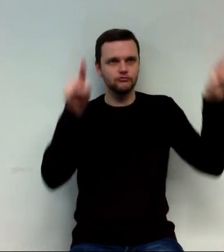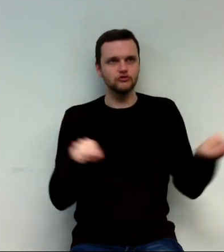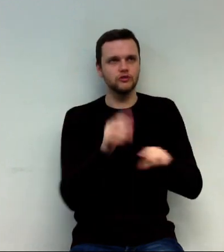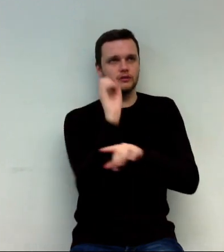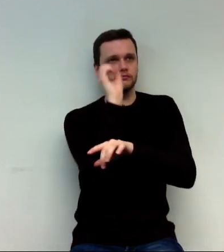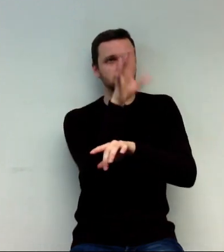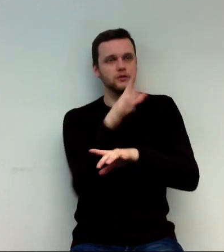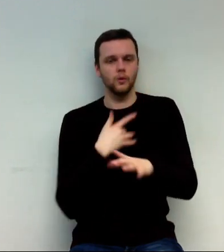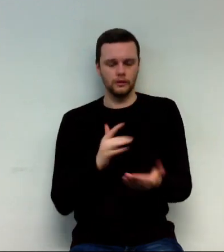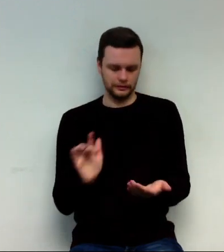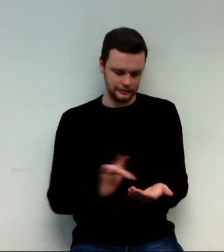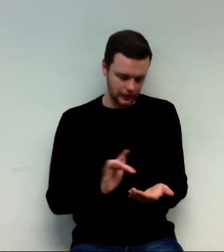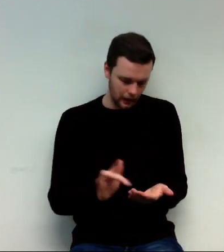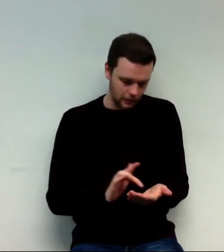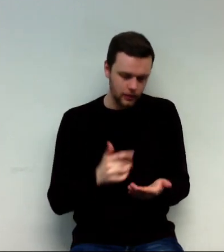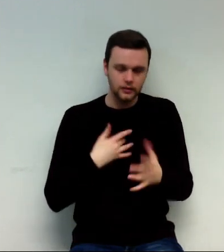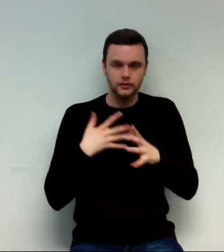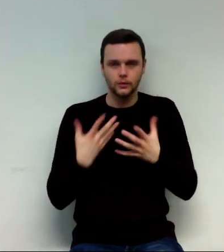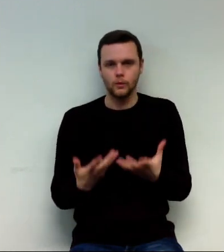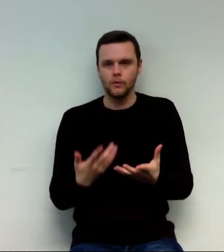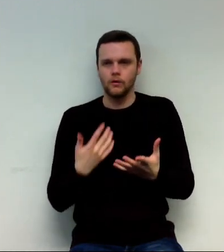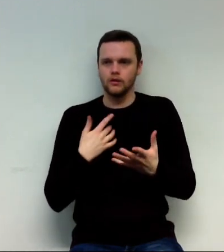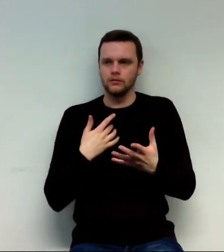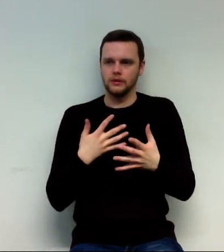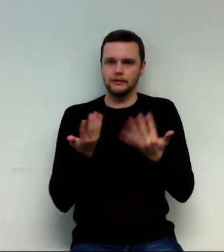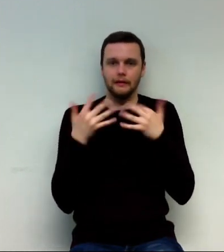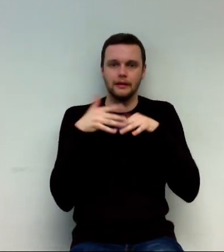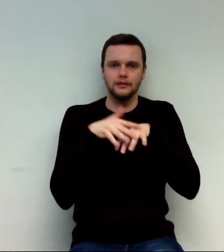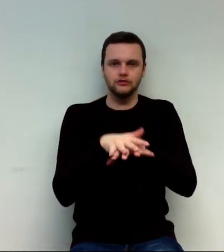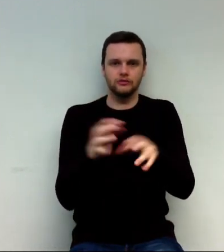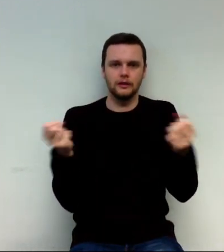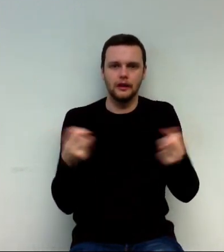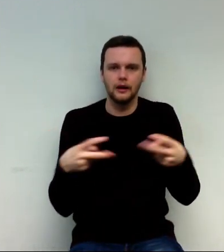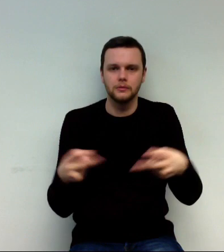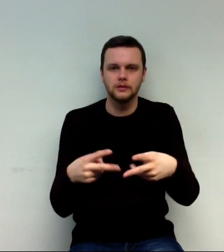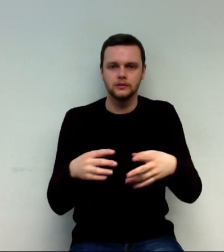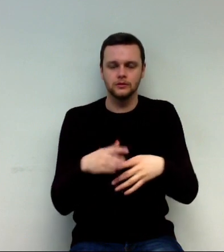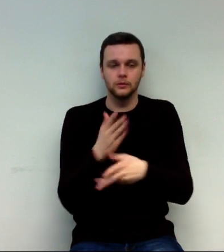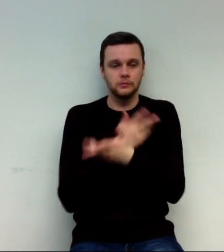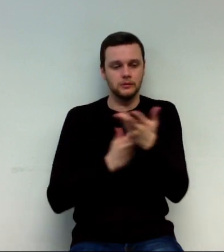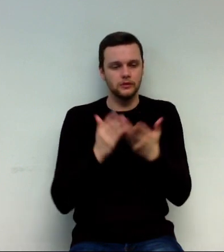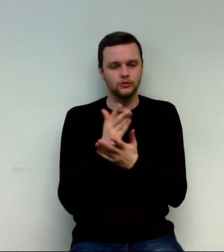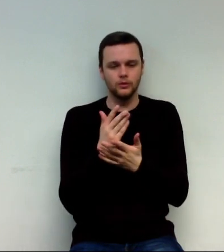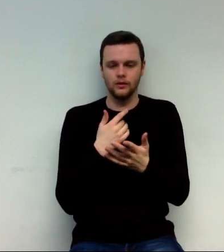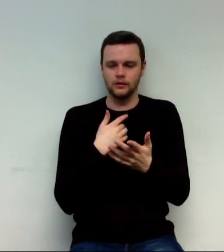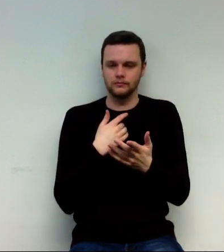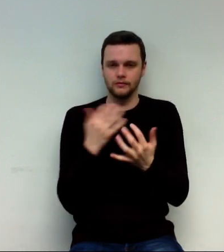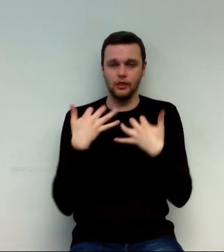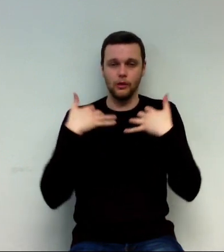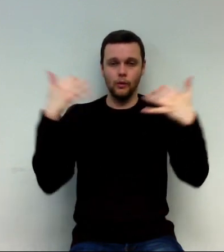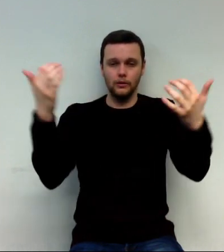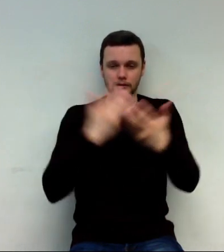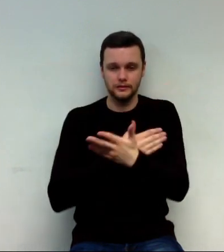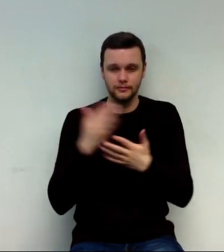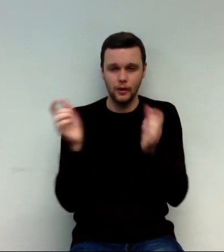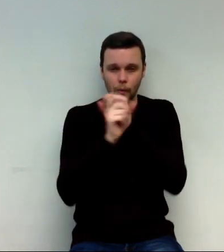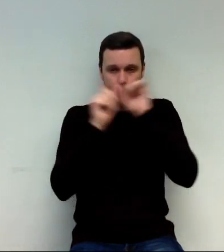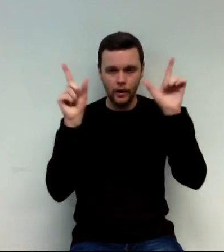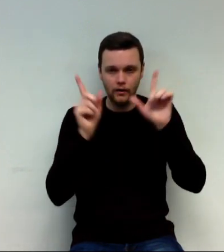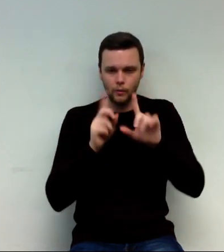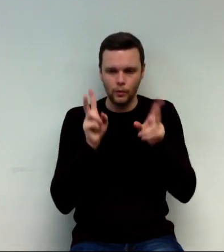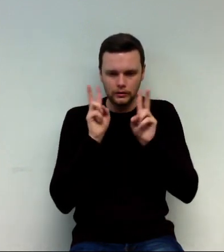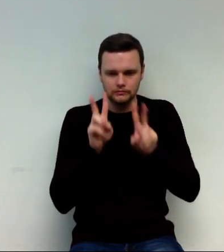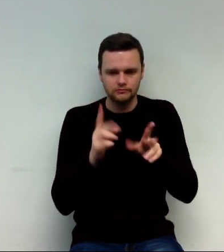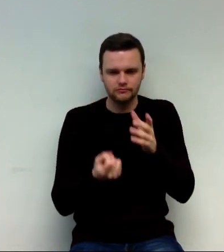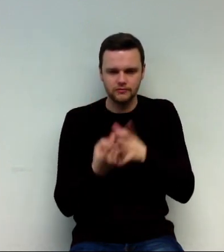be on a tablet? Or will it be integrated captioning? So it's just making the audience aware as possible of